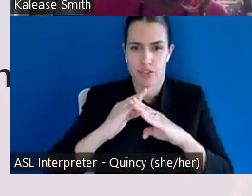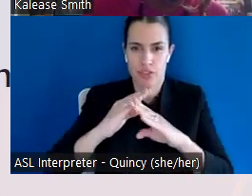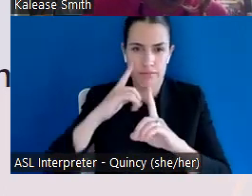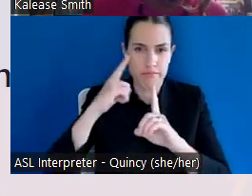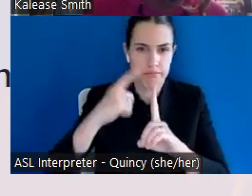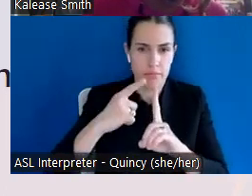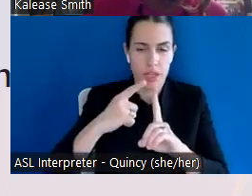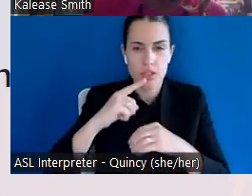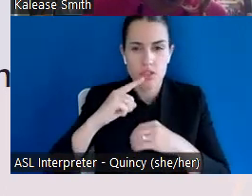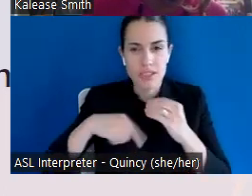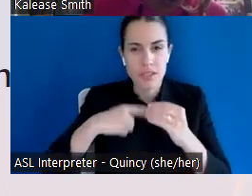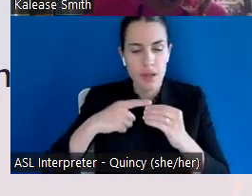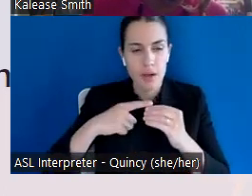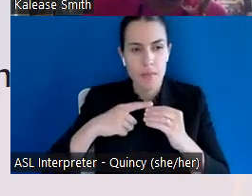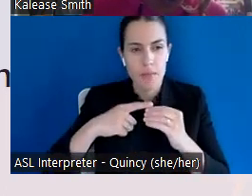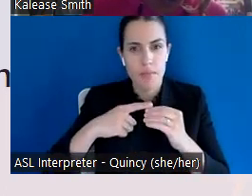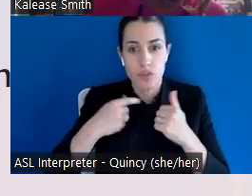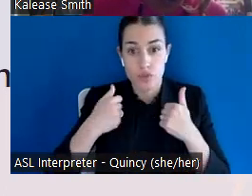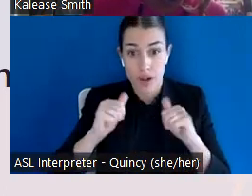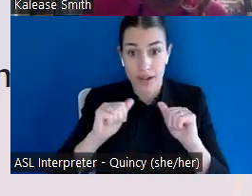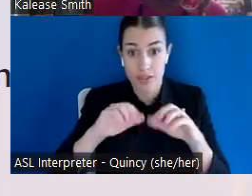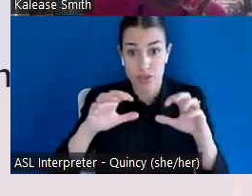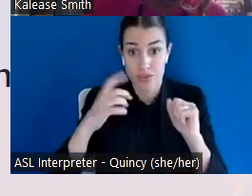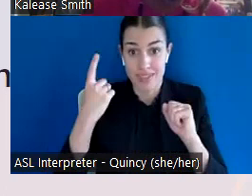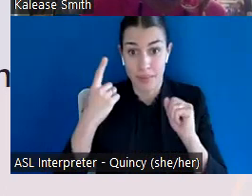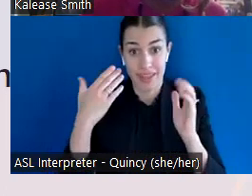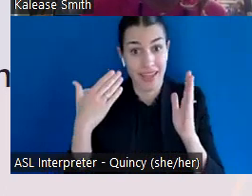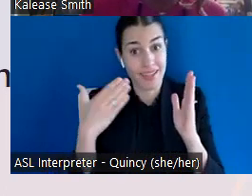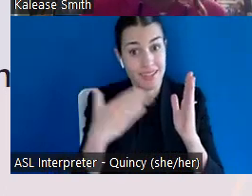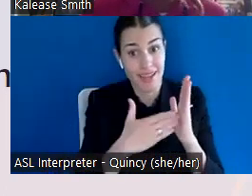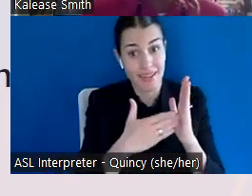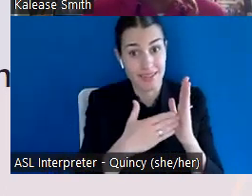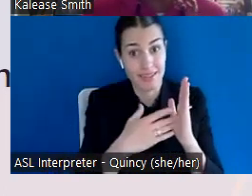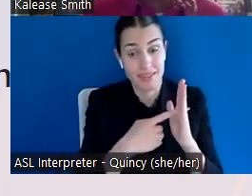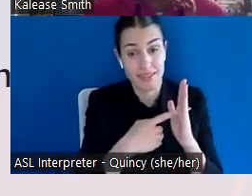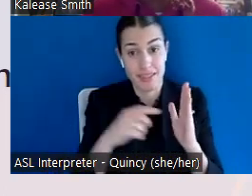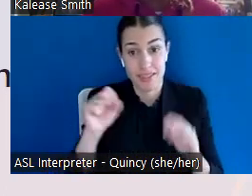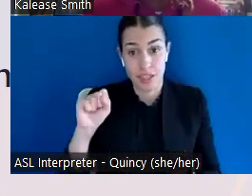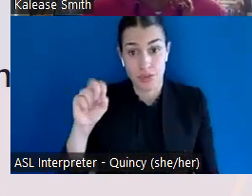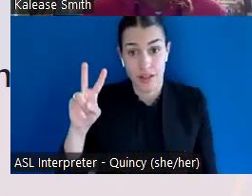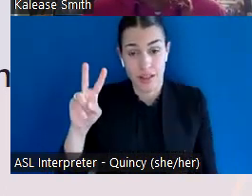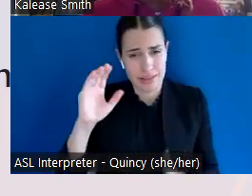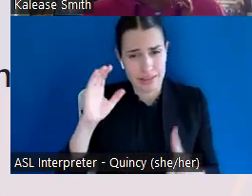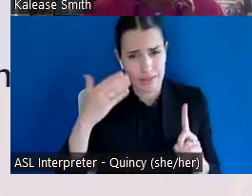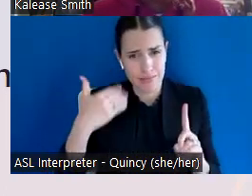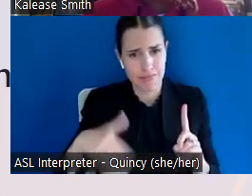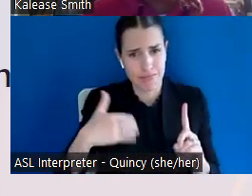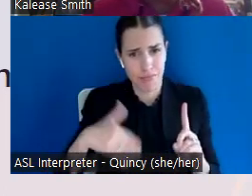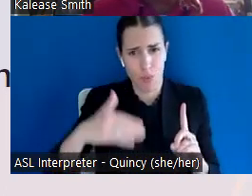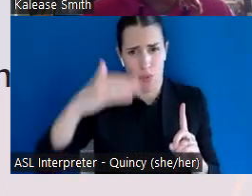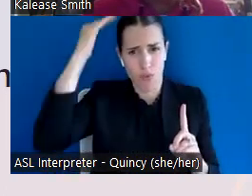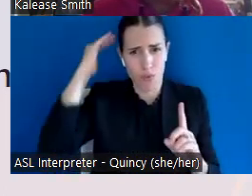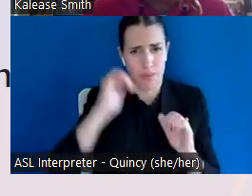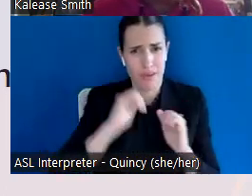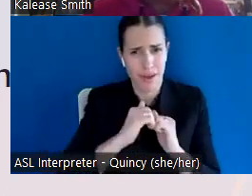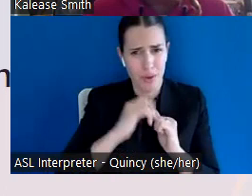just the fact that, you know, trying to actually do something against sexual violence can sound super overwhelming, right? And we kind